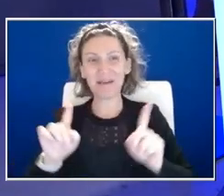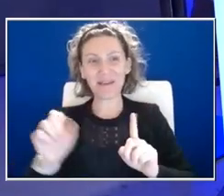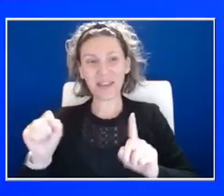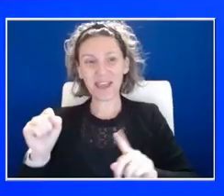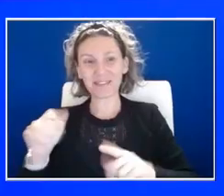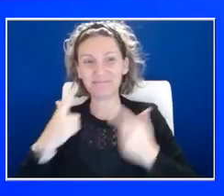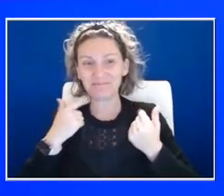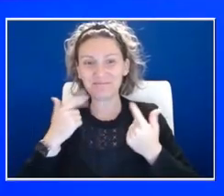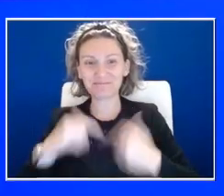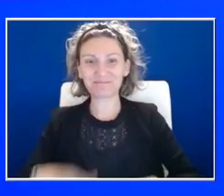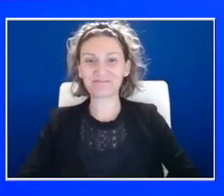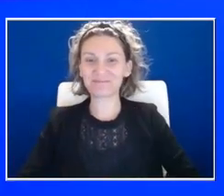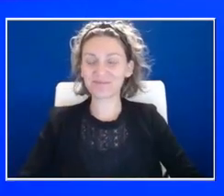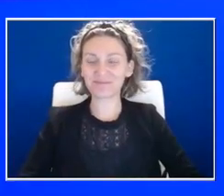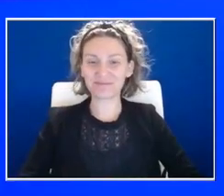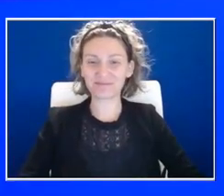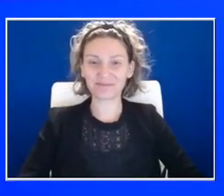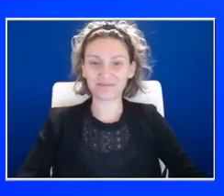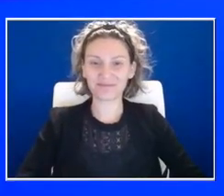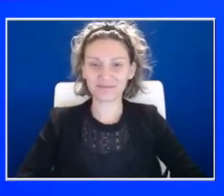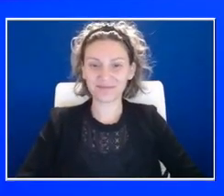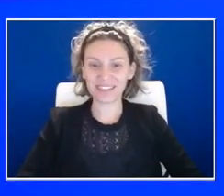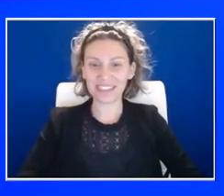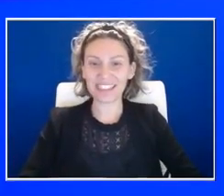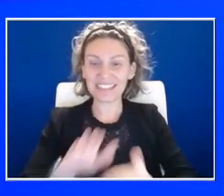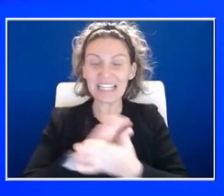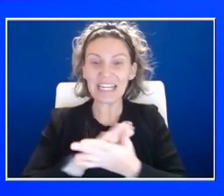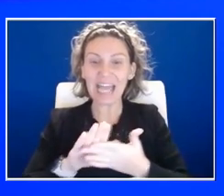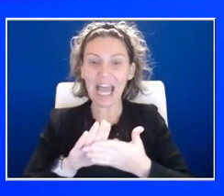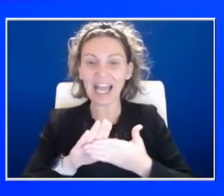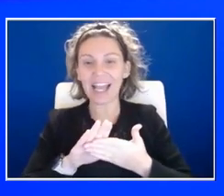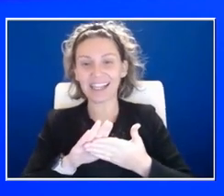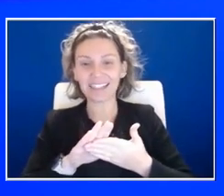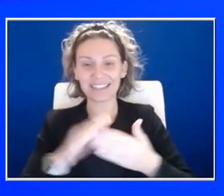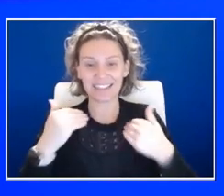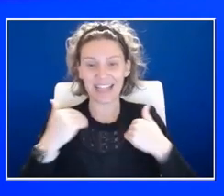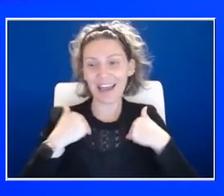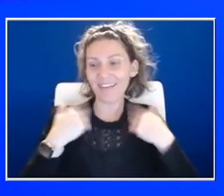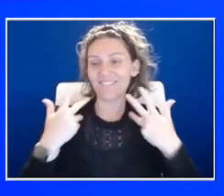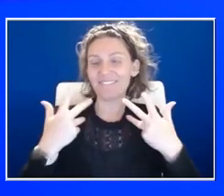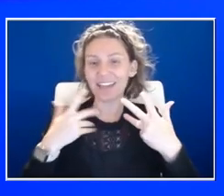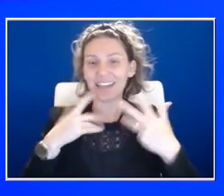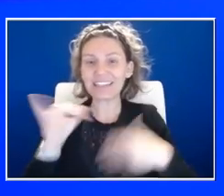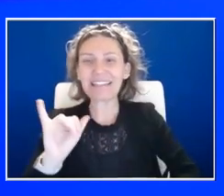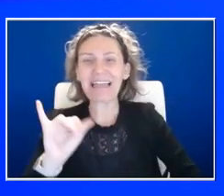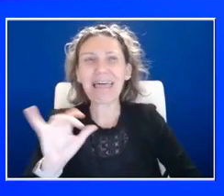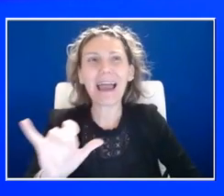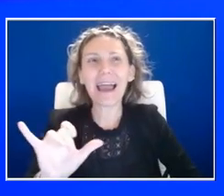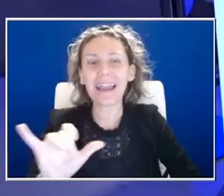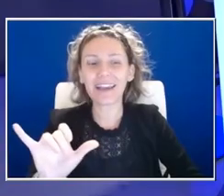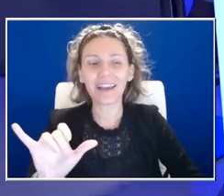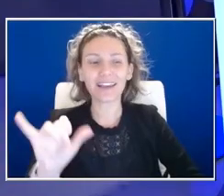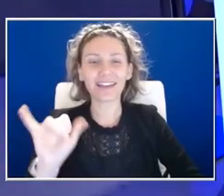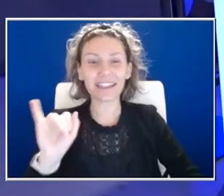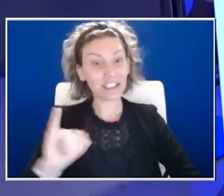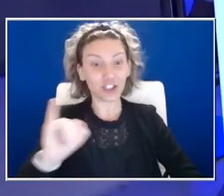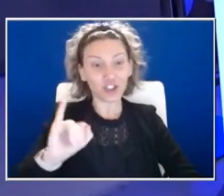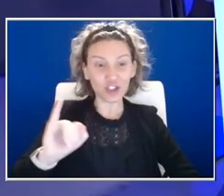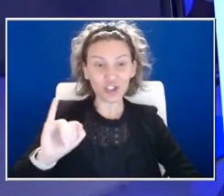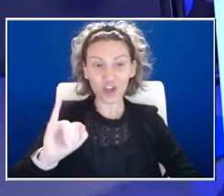it's just nice to have that. It's like insurance, mm-hmm. you know. It's